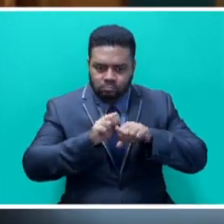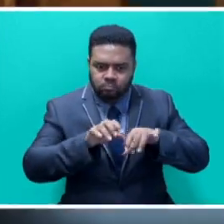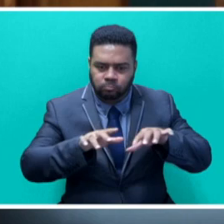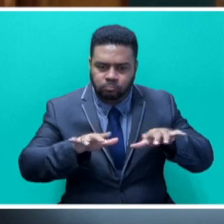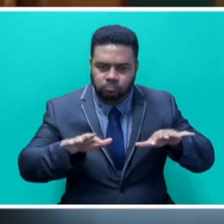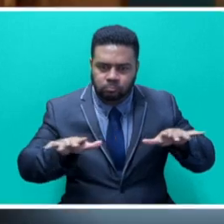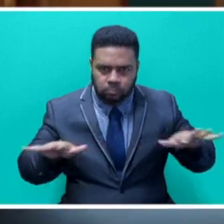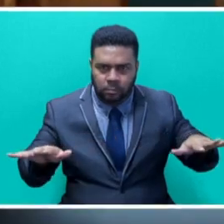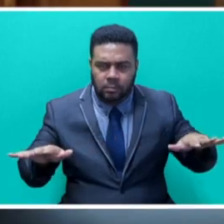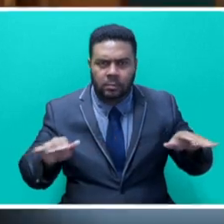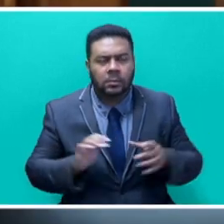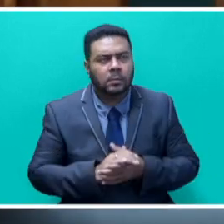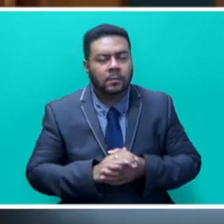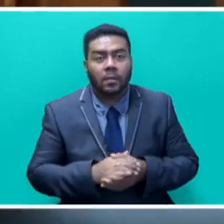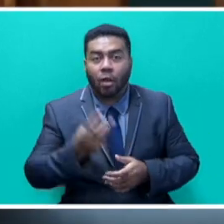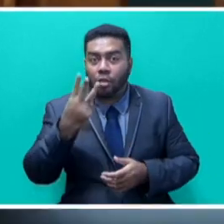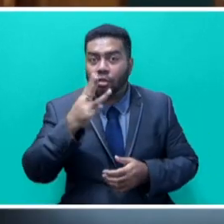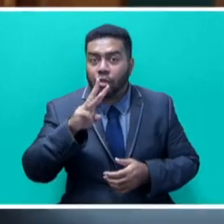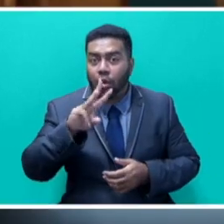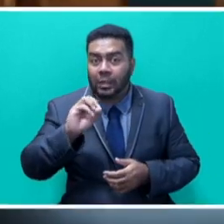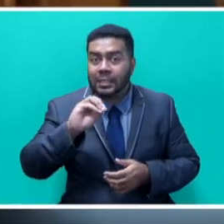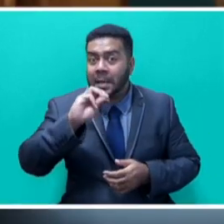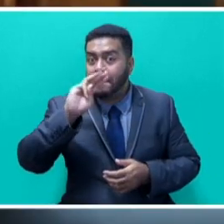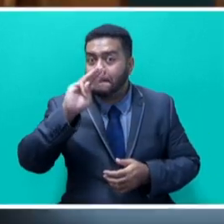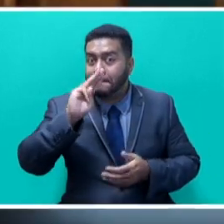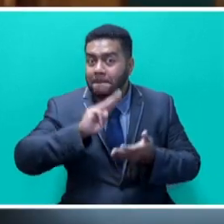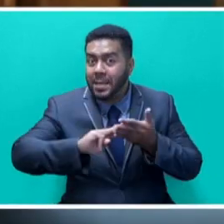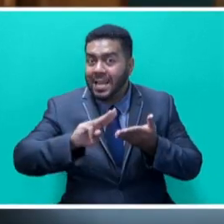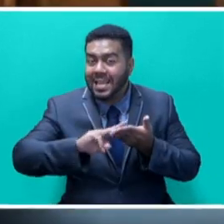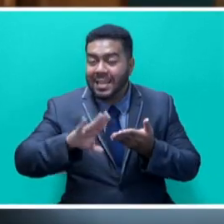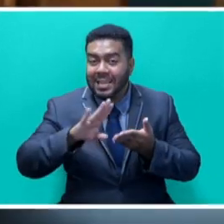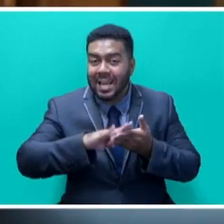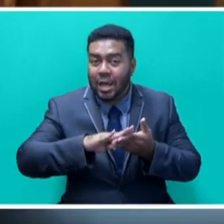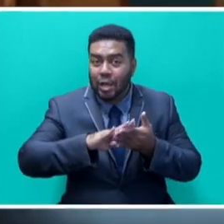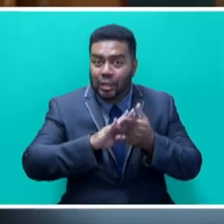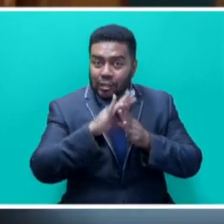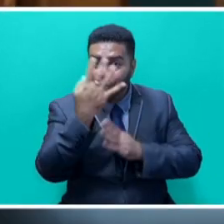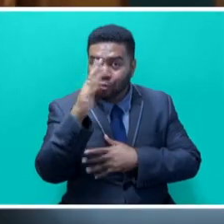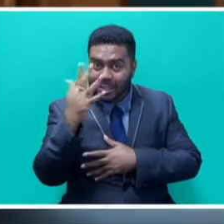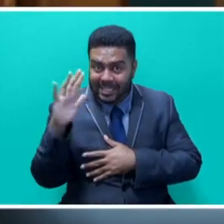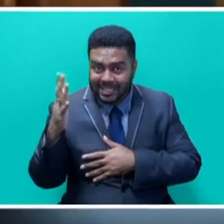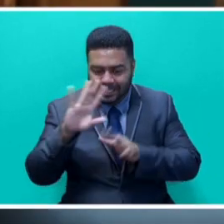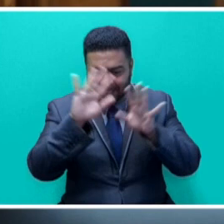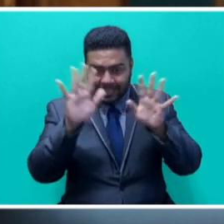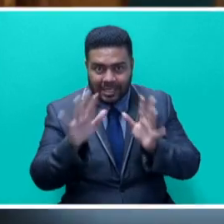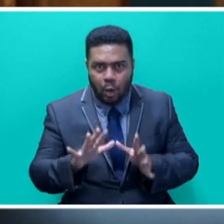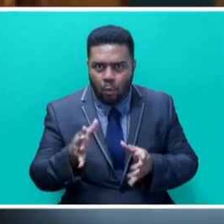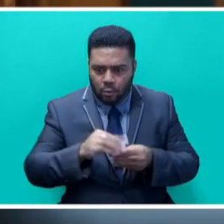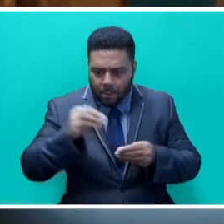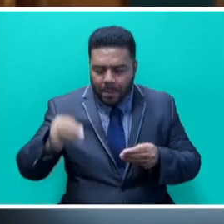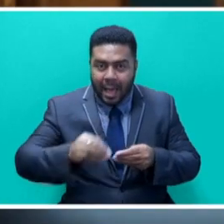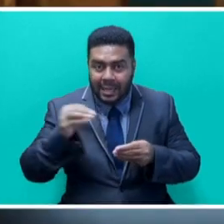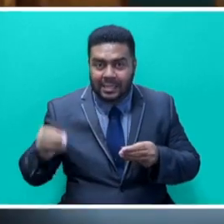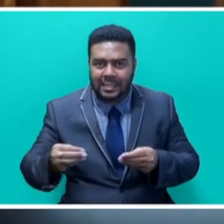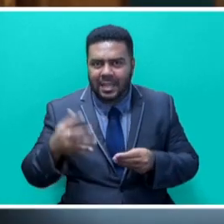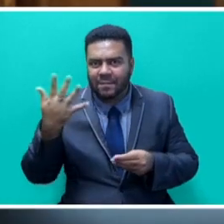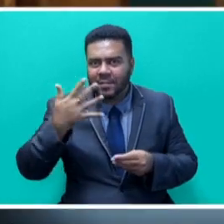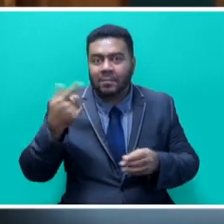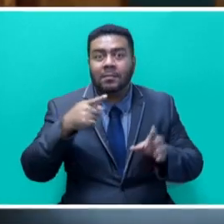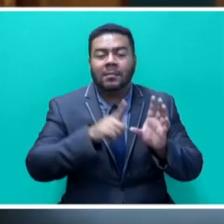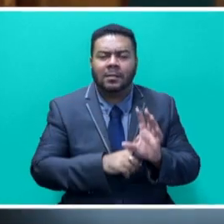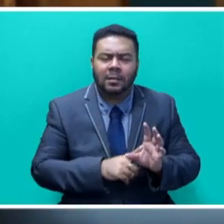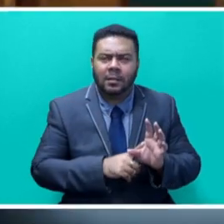So the 30 million trees in 15 years initiative aims to address climate change, enhance ecosystem services